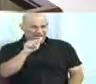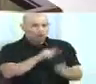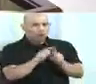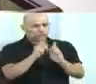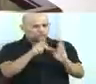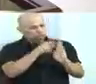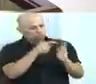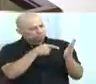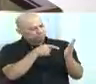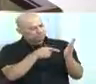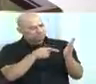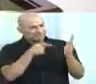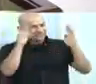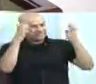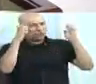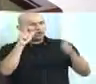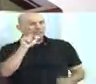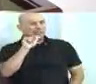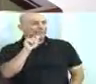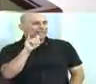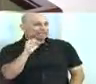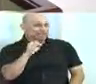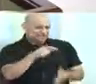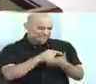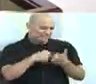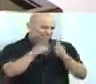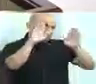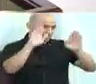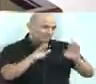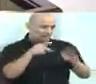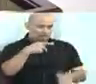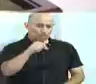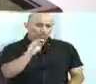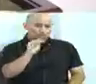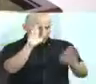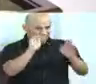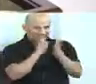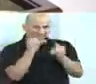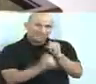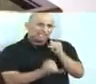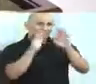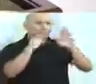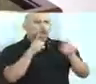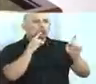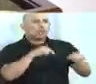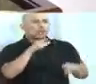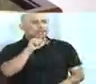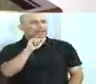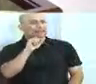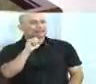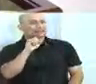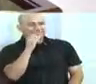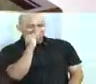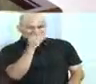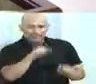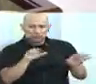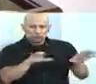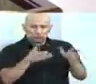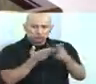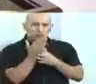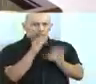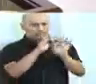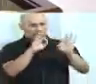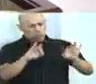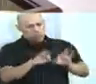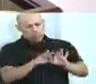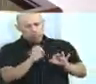is a form for Easter lilies. Next Sunday, Palm Sunday, is the last Sunday to order lilies. You can do them through the form,